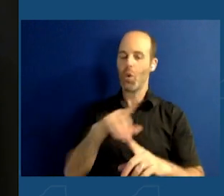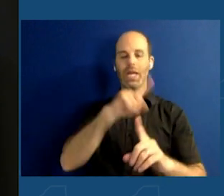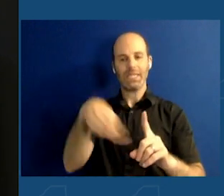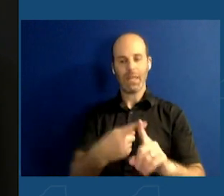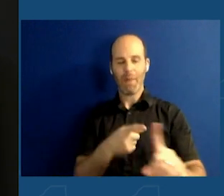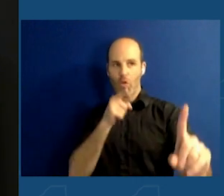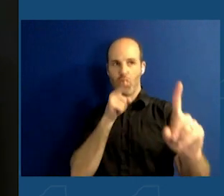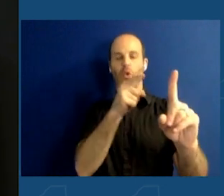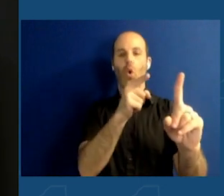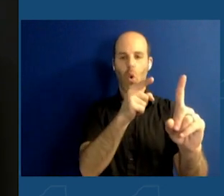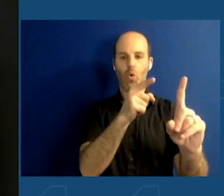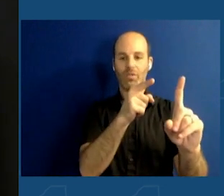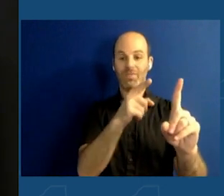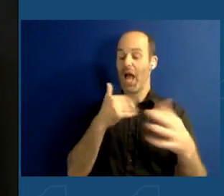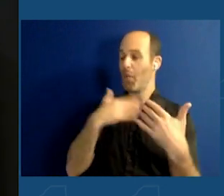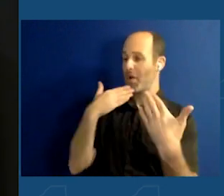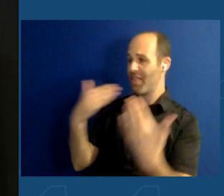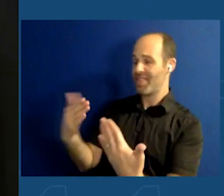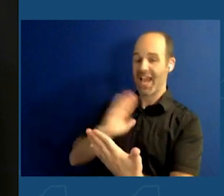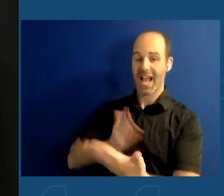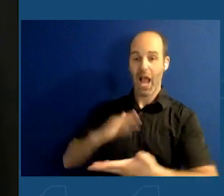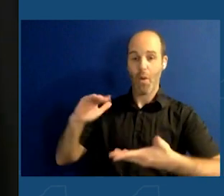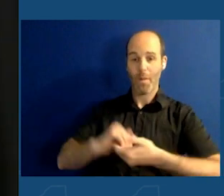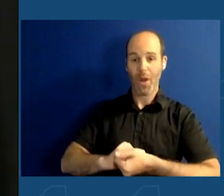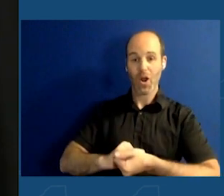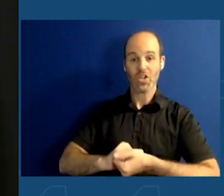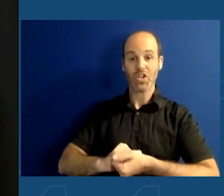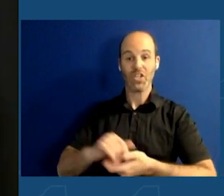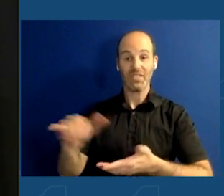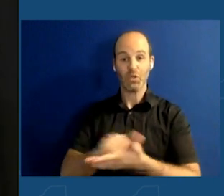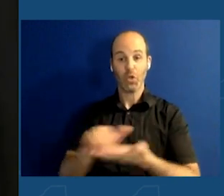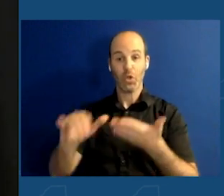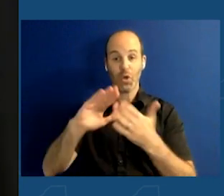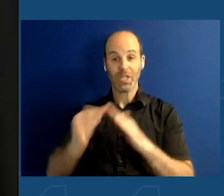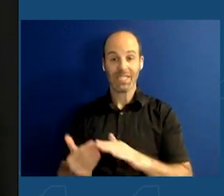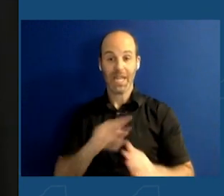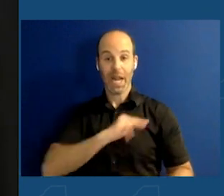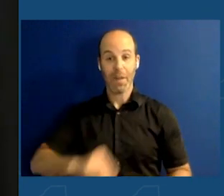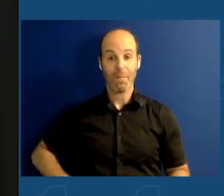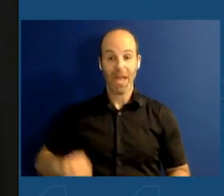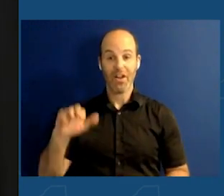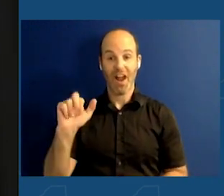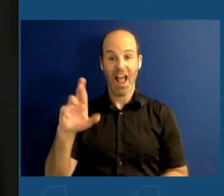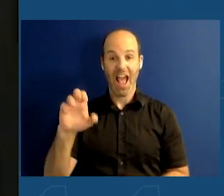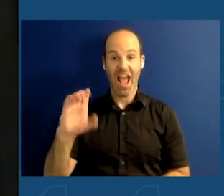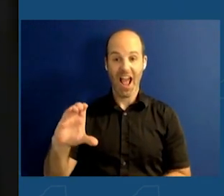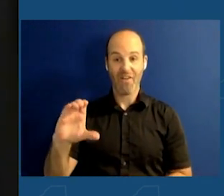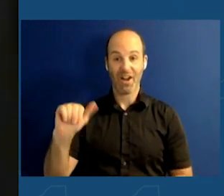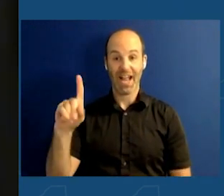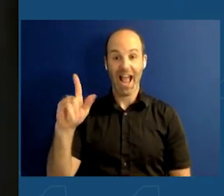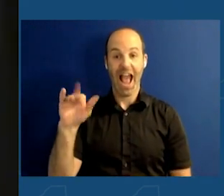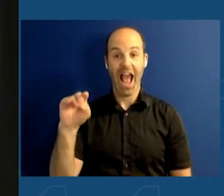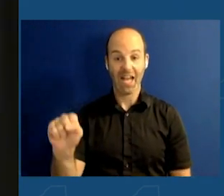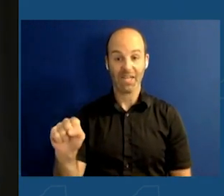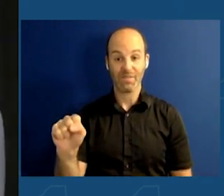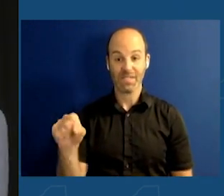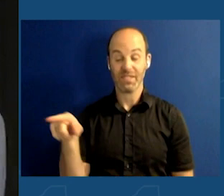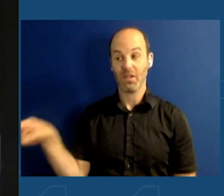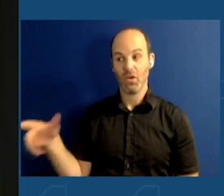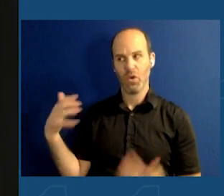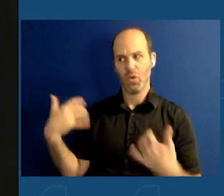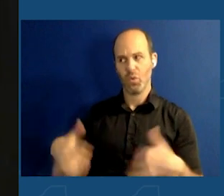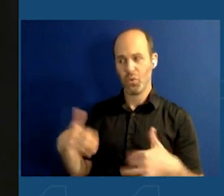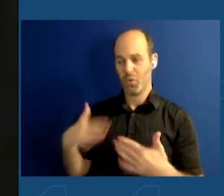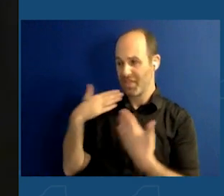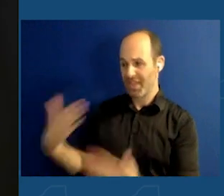New York, our great mayor, Eric Adams. Thank you, Governor. Thank you so much. Hard to believe that it has only been a year when I heard